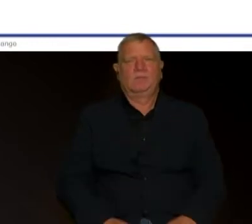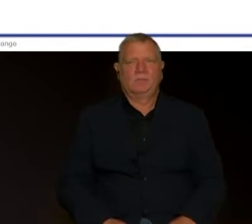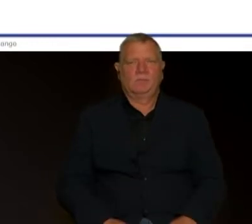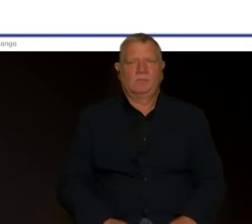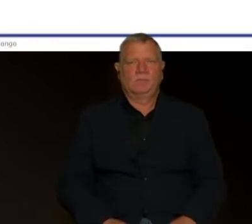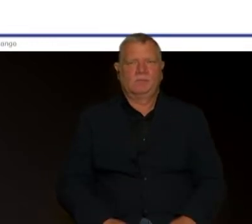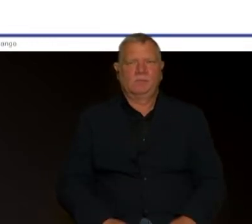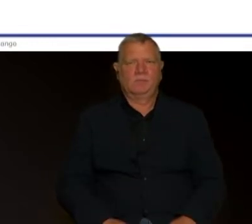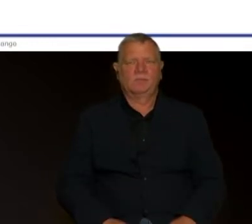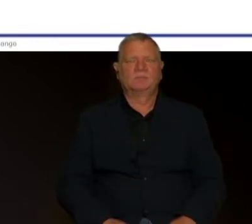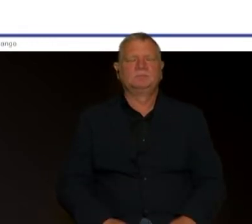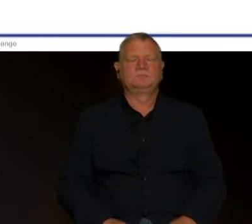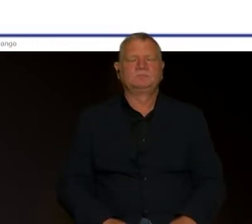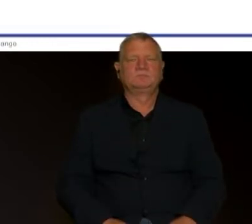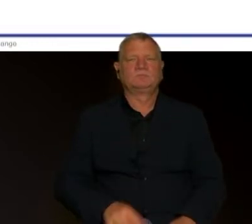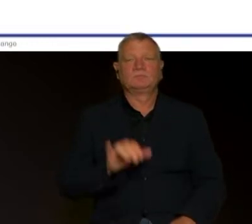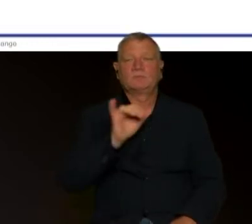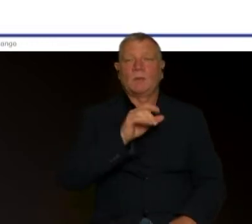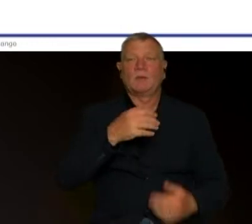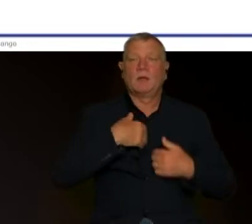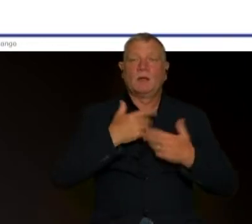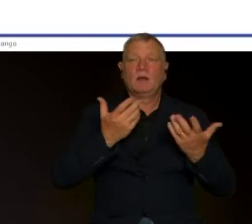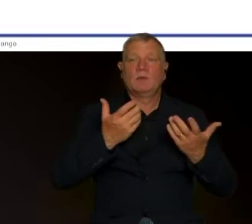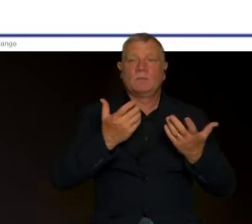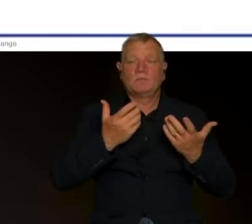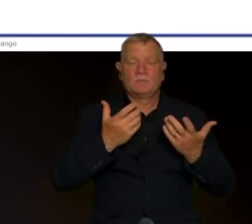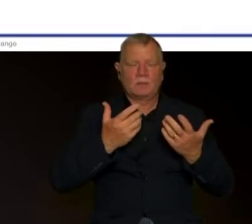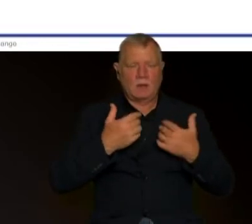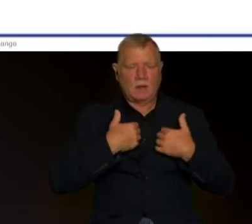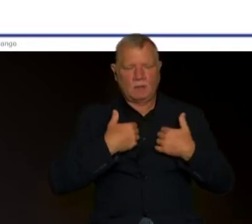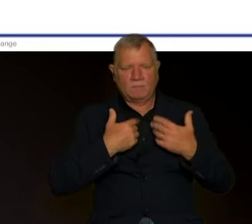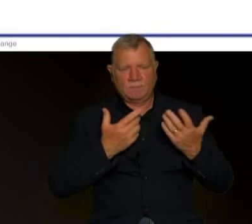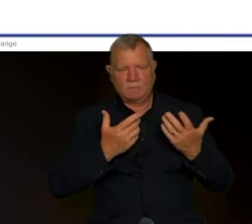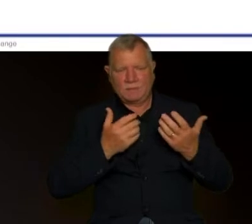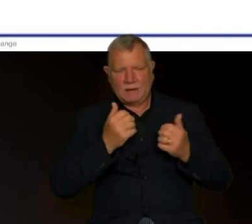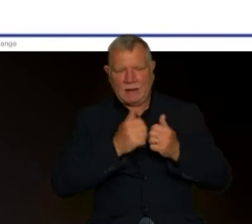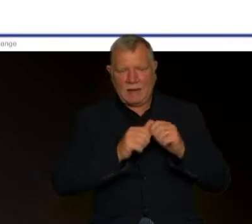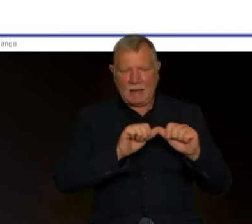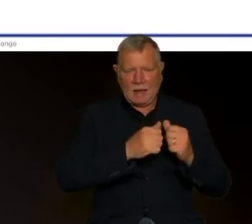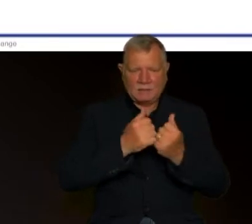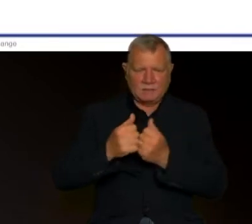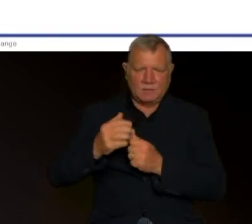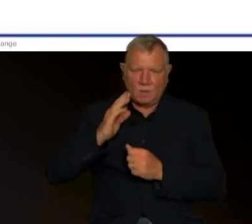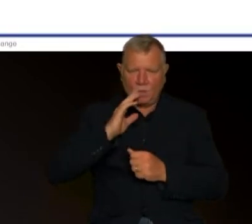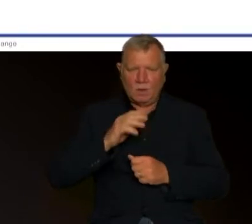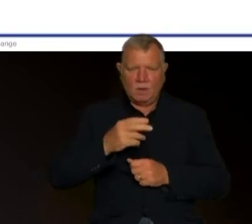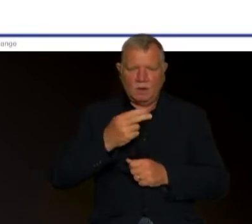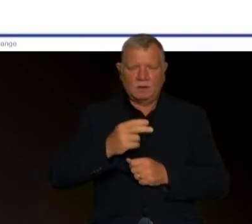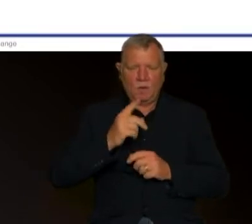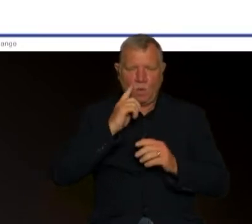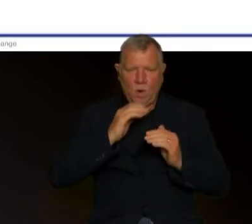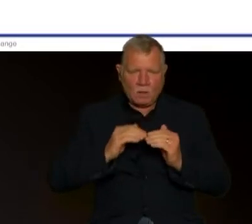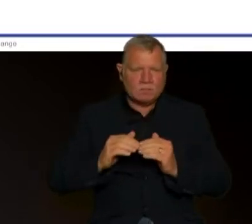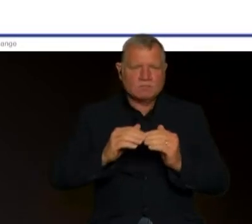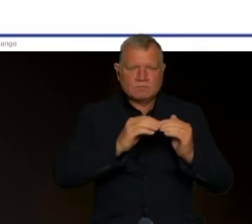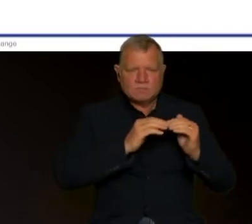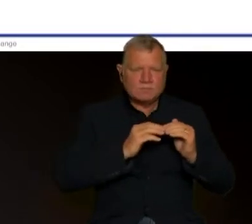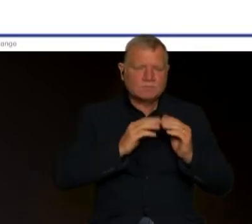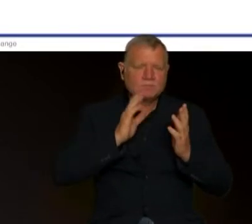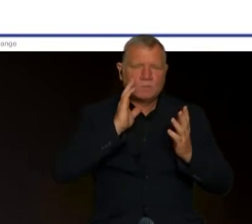20 years. This has got to be addressed as well. So, and we'll be doing so, and there's got to be discretion in the agencies.